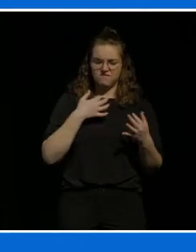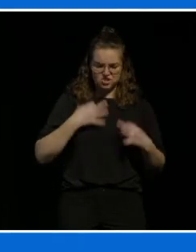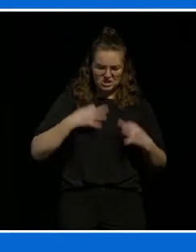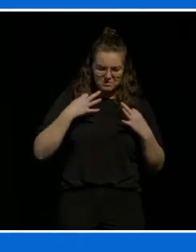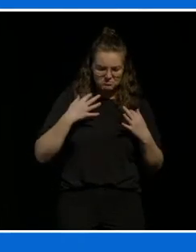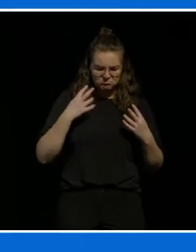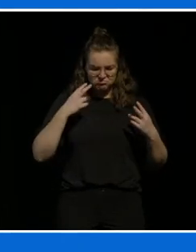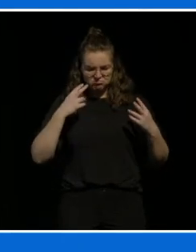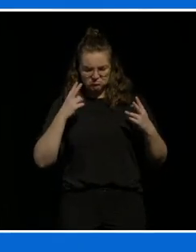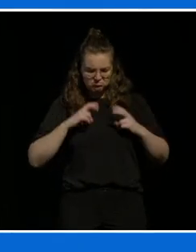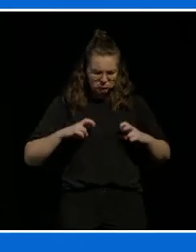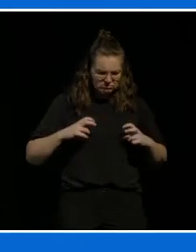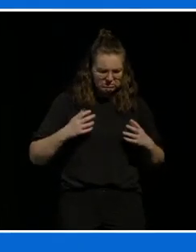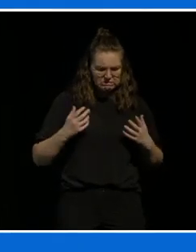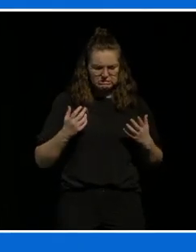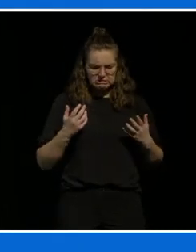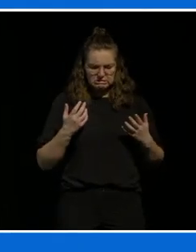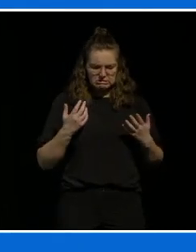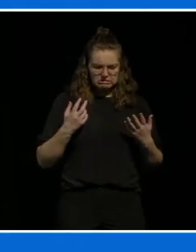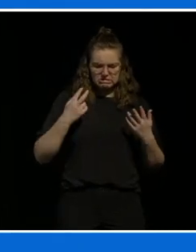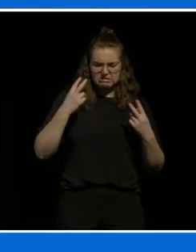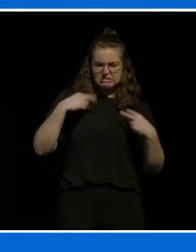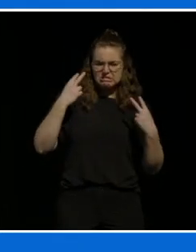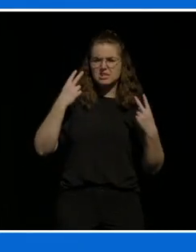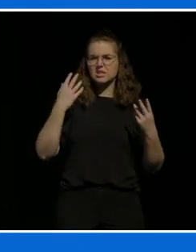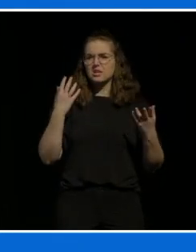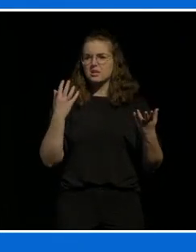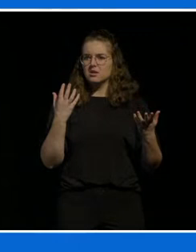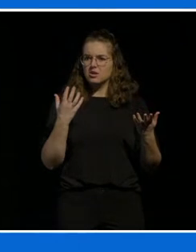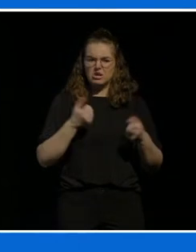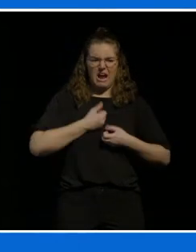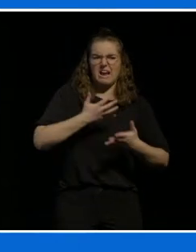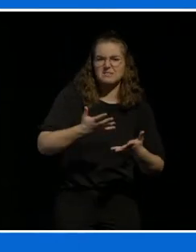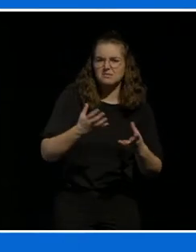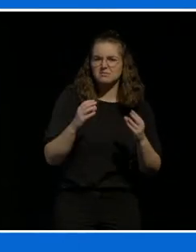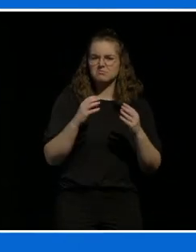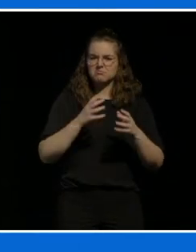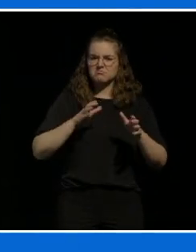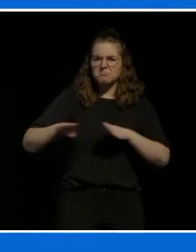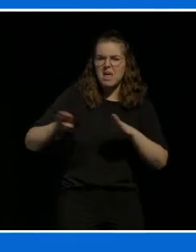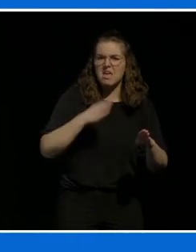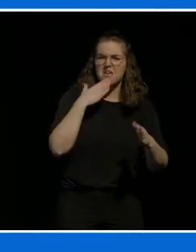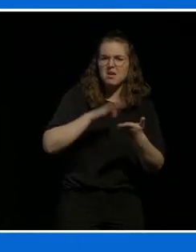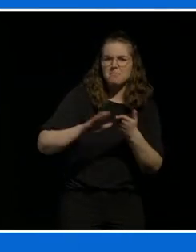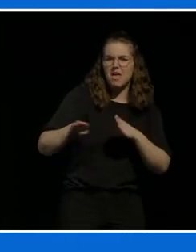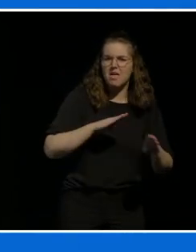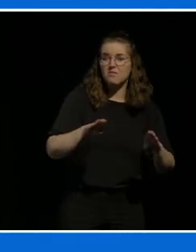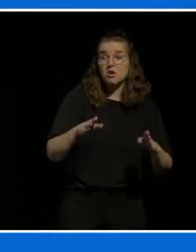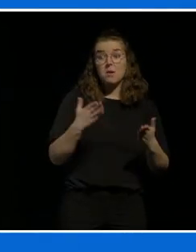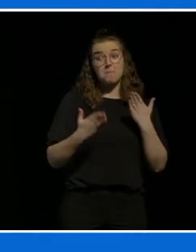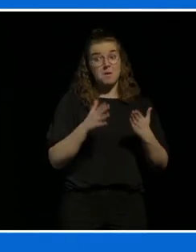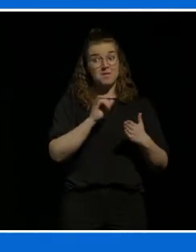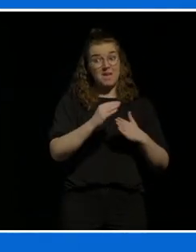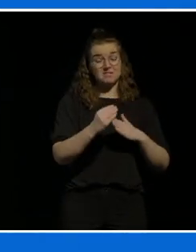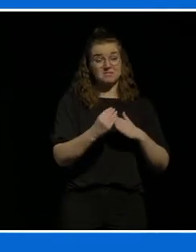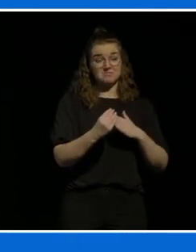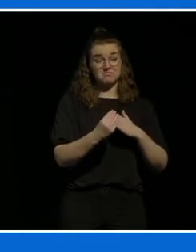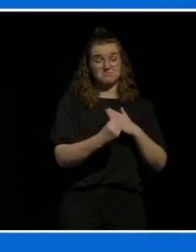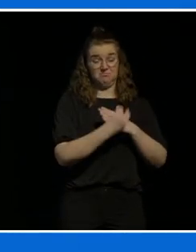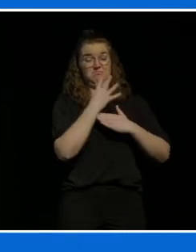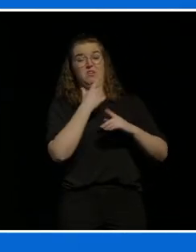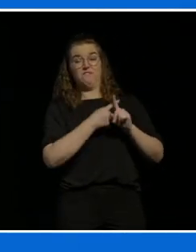self-judgmental? Or are they acting out more? That could be coming from the content that they're watching. And I think just as I talked about